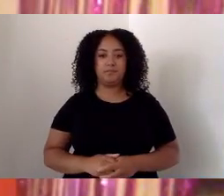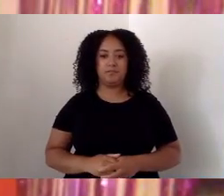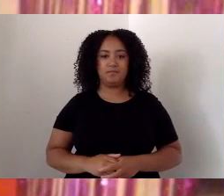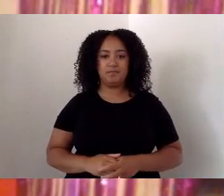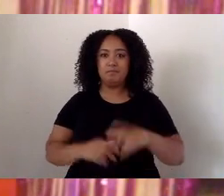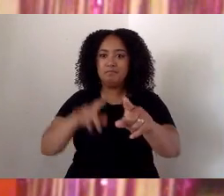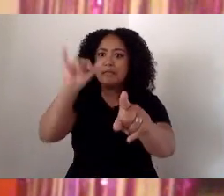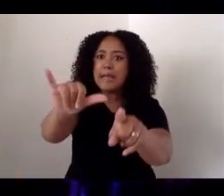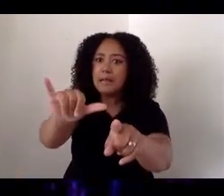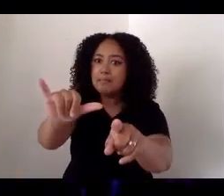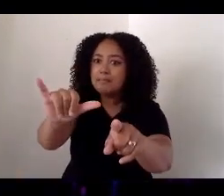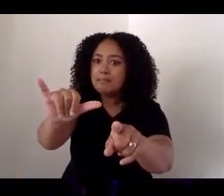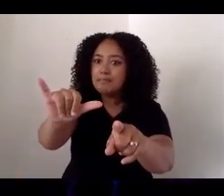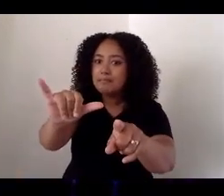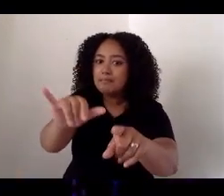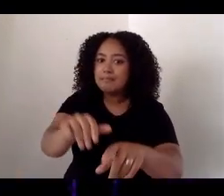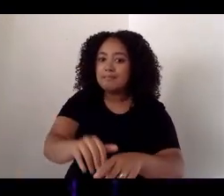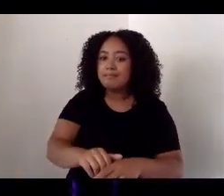Don't go anywhere.